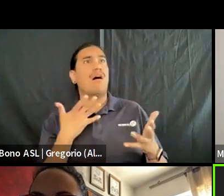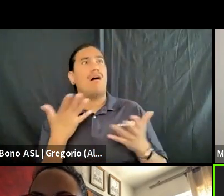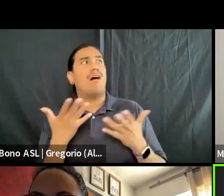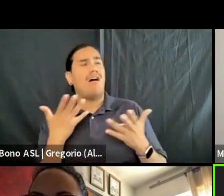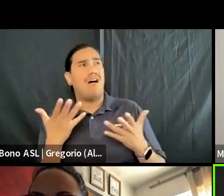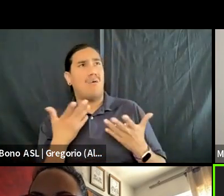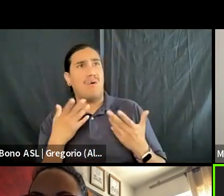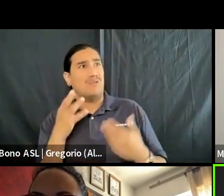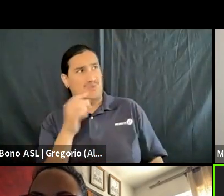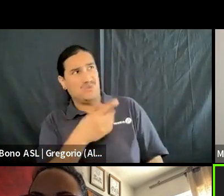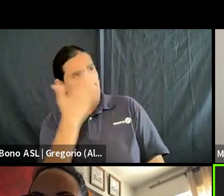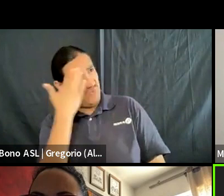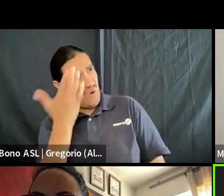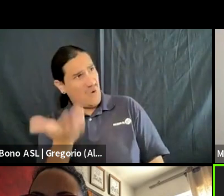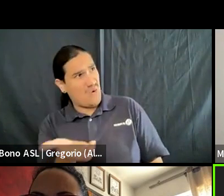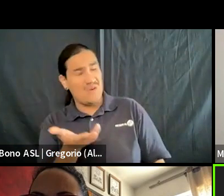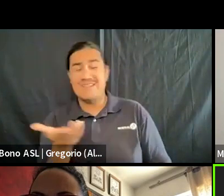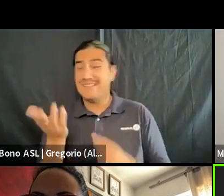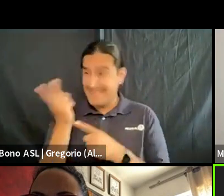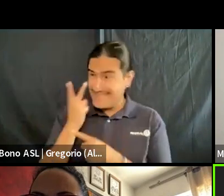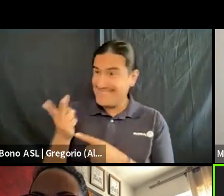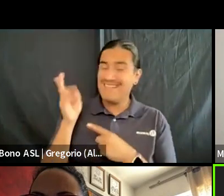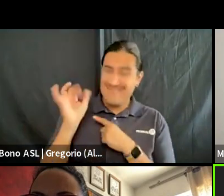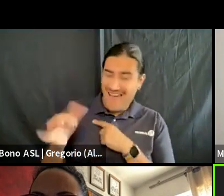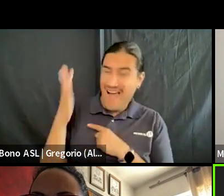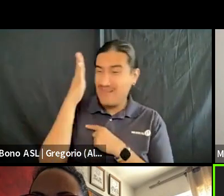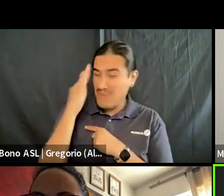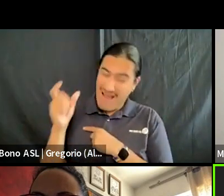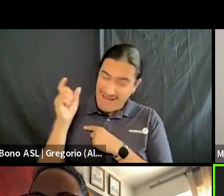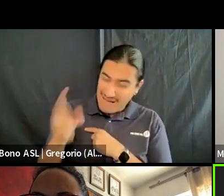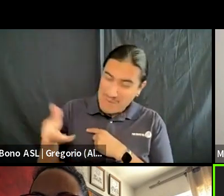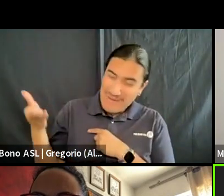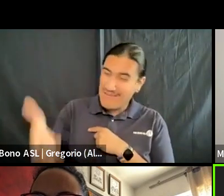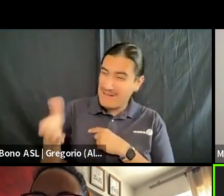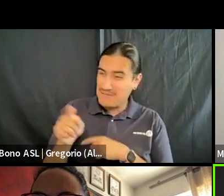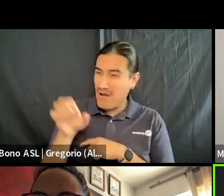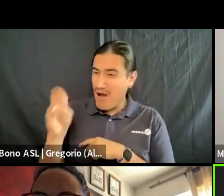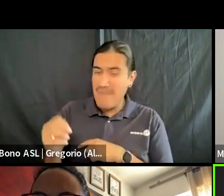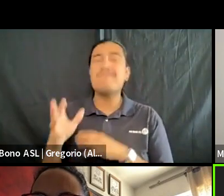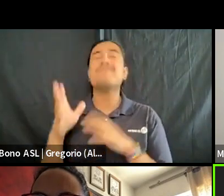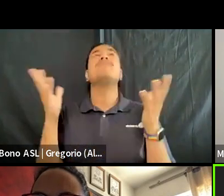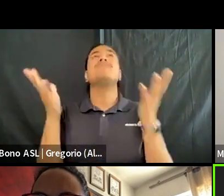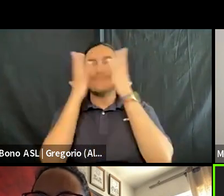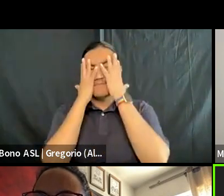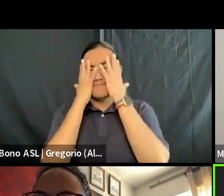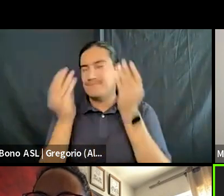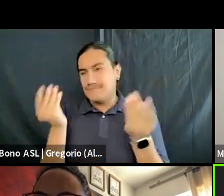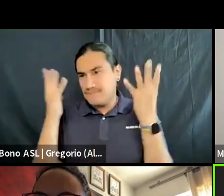Well, do you? See, this is why I needed to be there, Tom. Unbelievable.